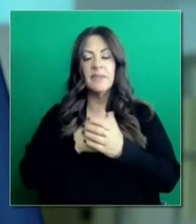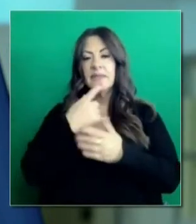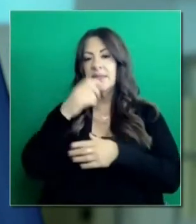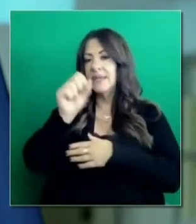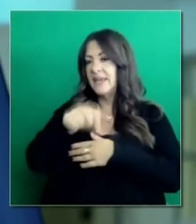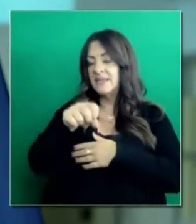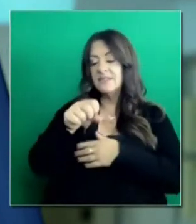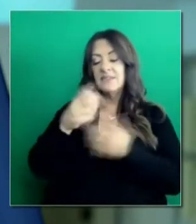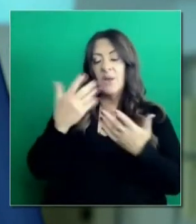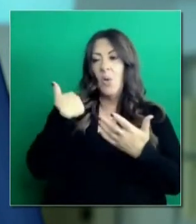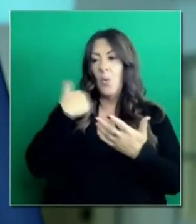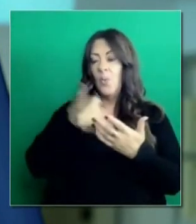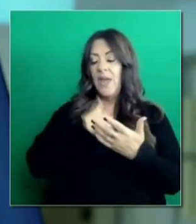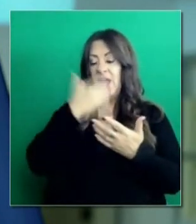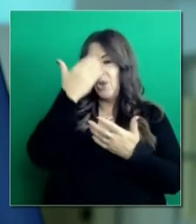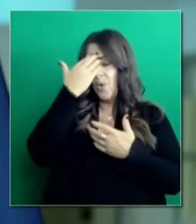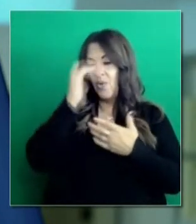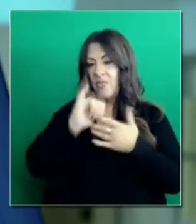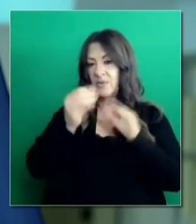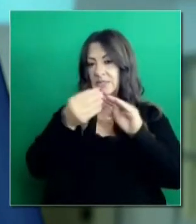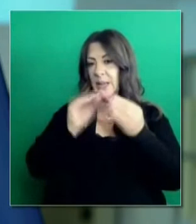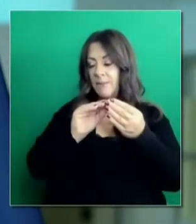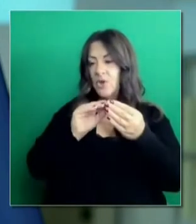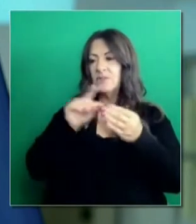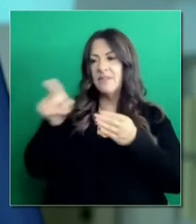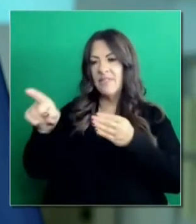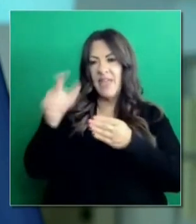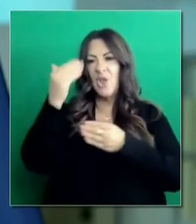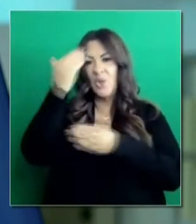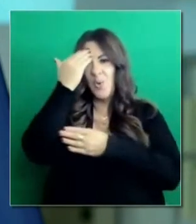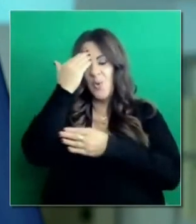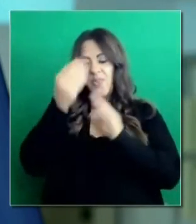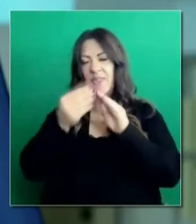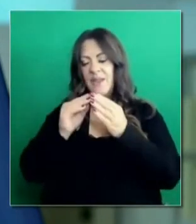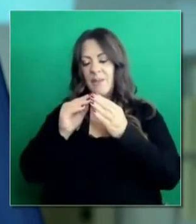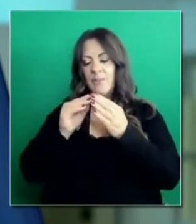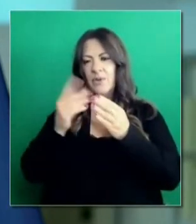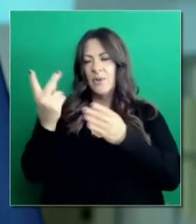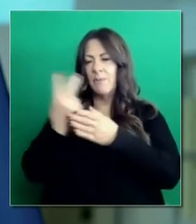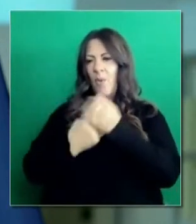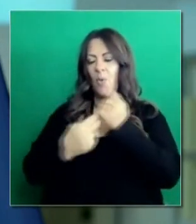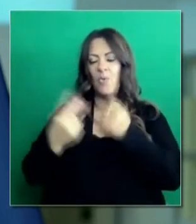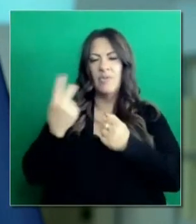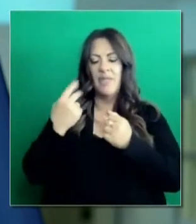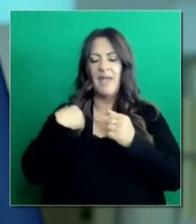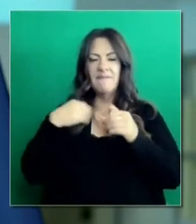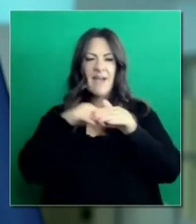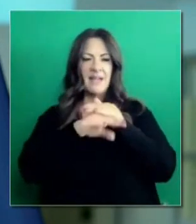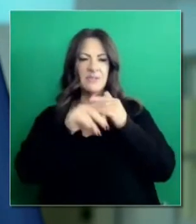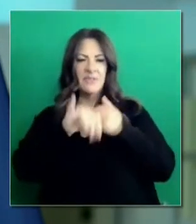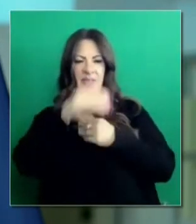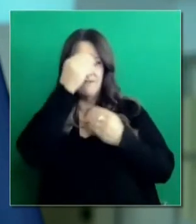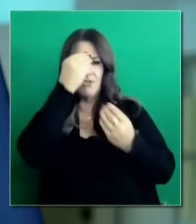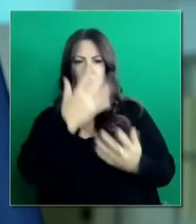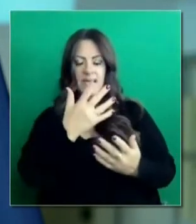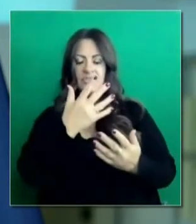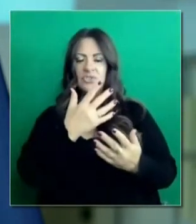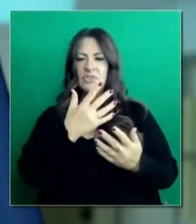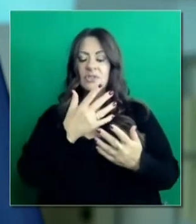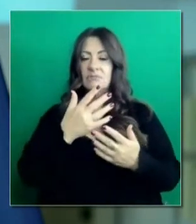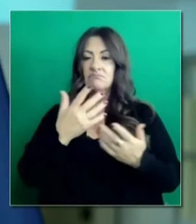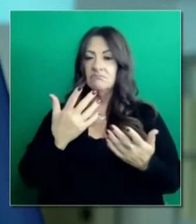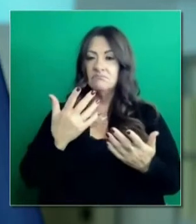numbers as we are. And so we did our best once the data came in. And the question is, do we delay making